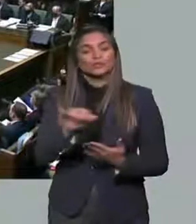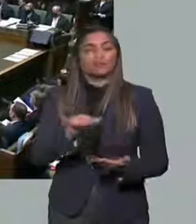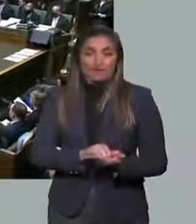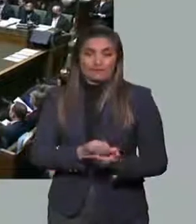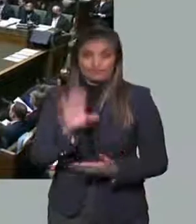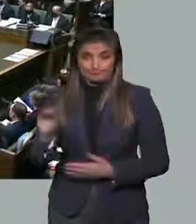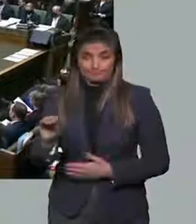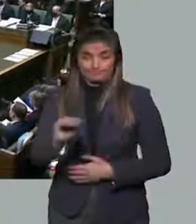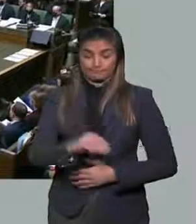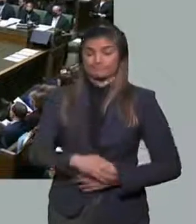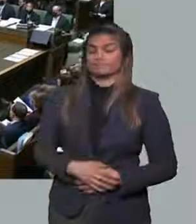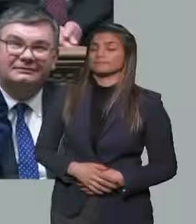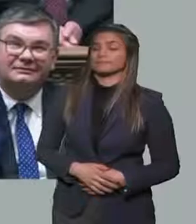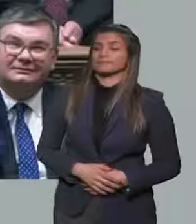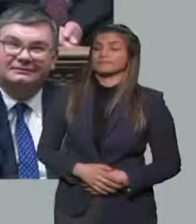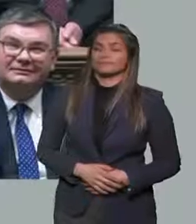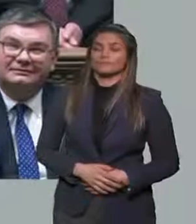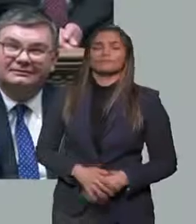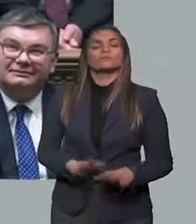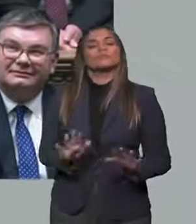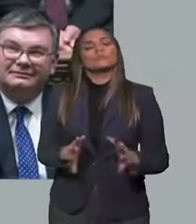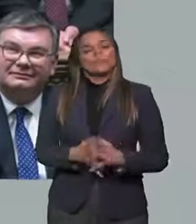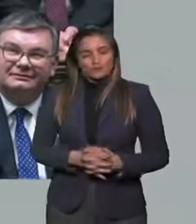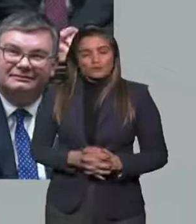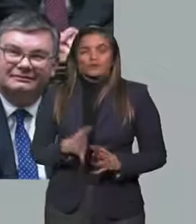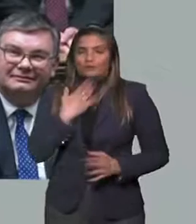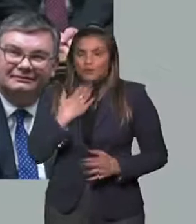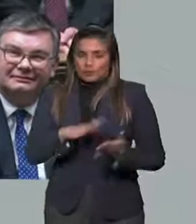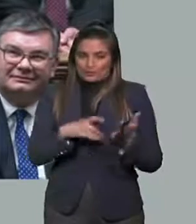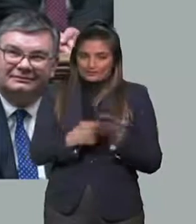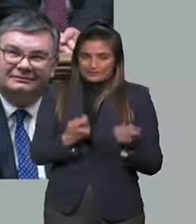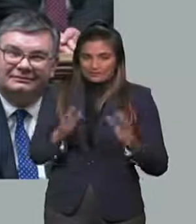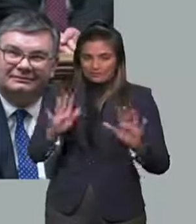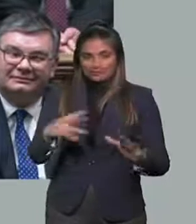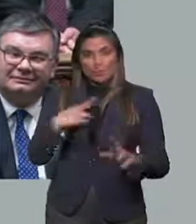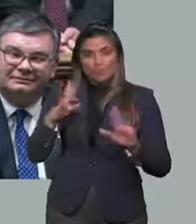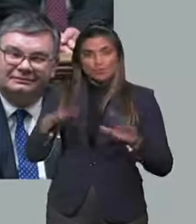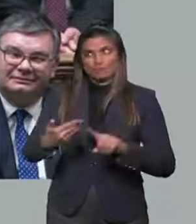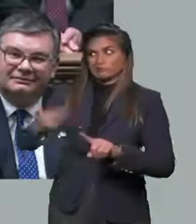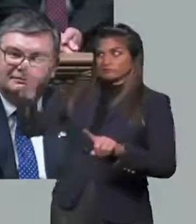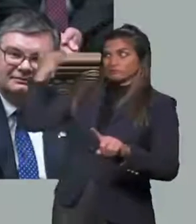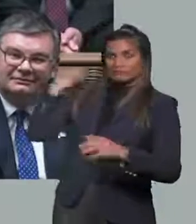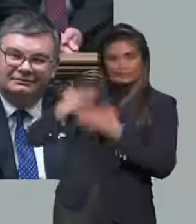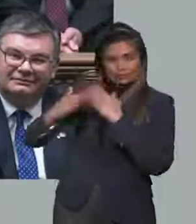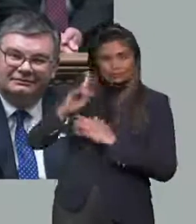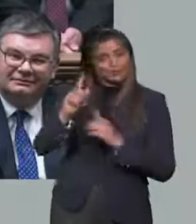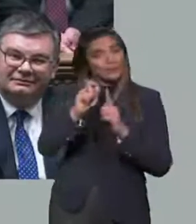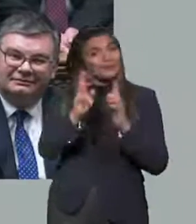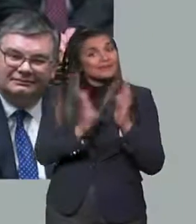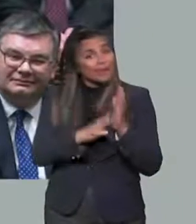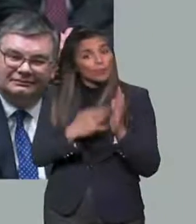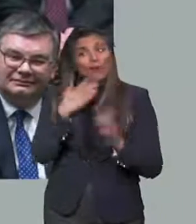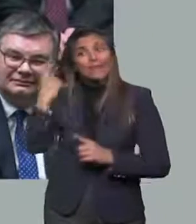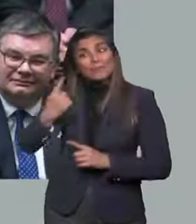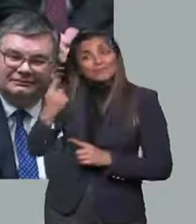Minister. Thank you, Mr. Speaker. I wanted just to point out, and I hope it's not ancient history, that the Prime Minister was, as Foreign